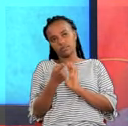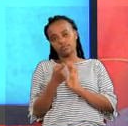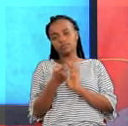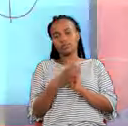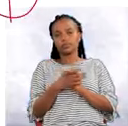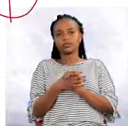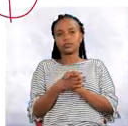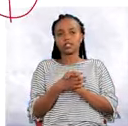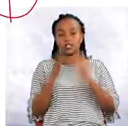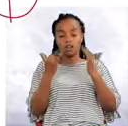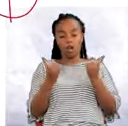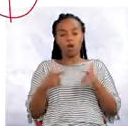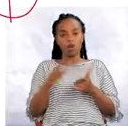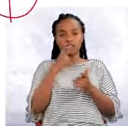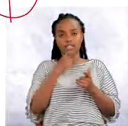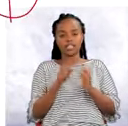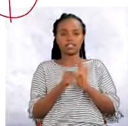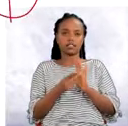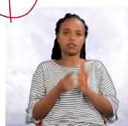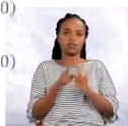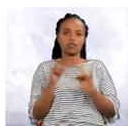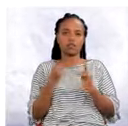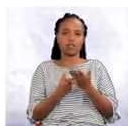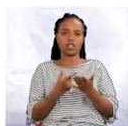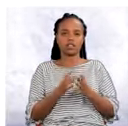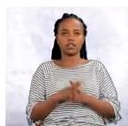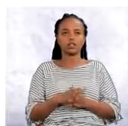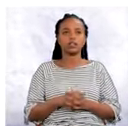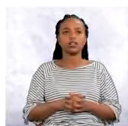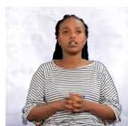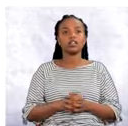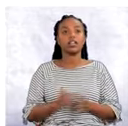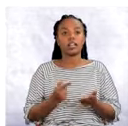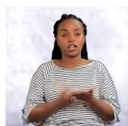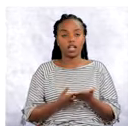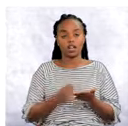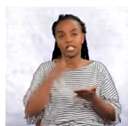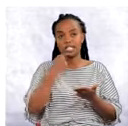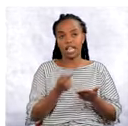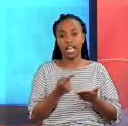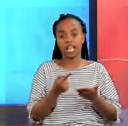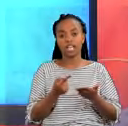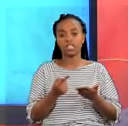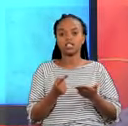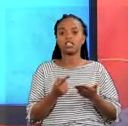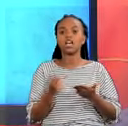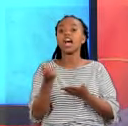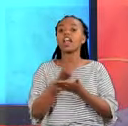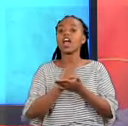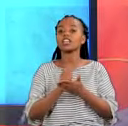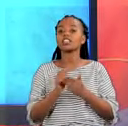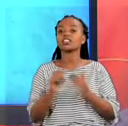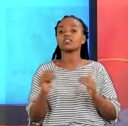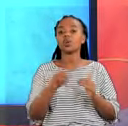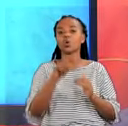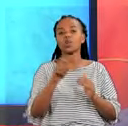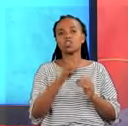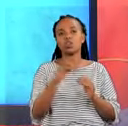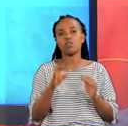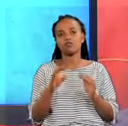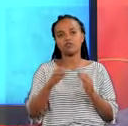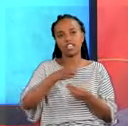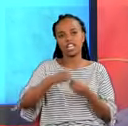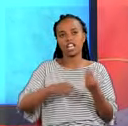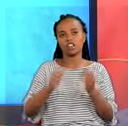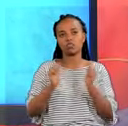equal to 1. Now let's see example for this. Here, we say, write equation of ellipse